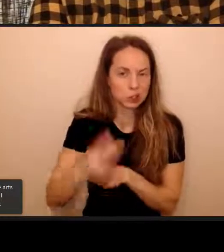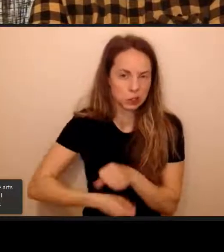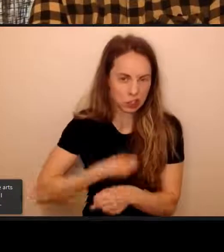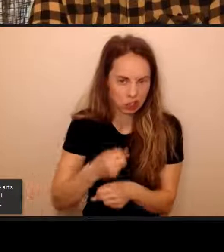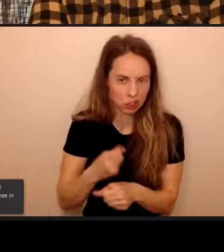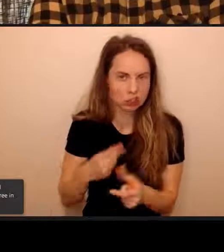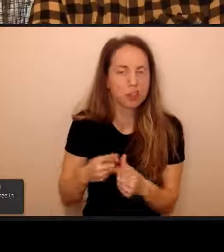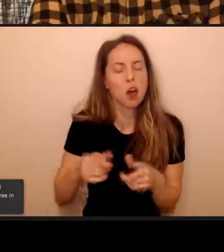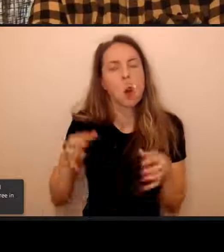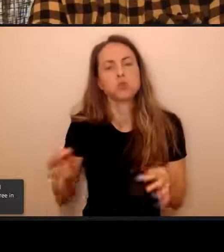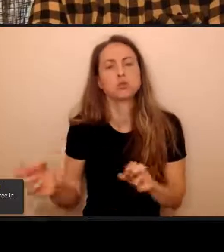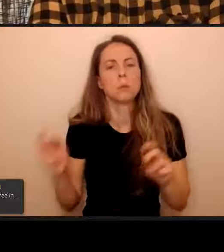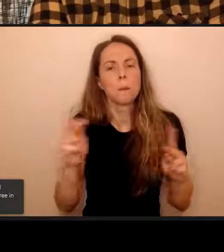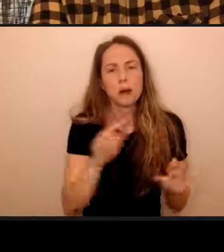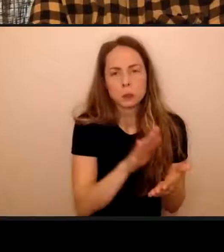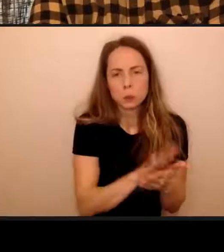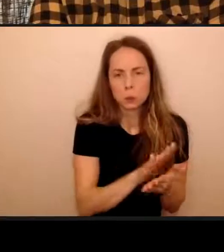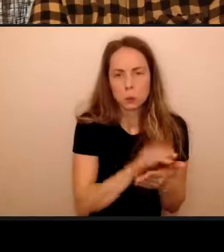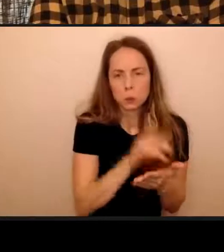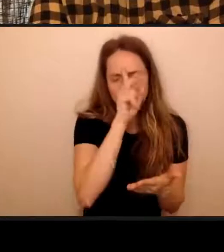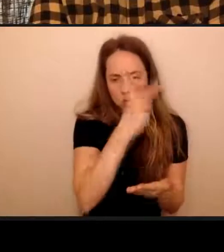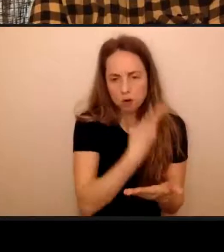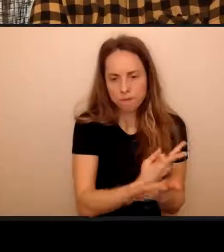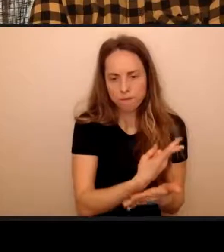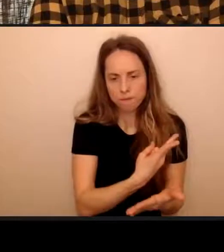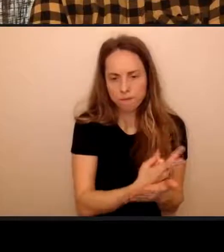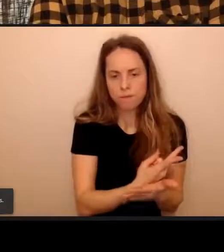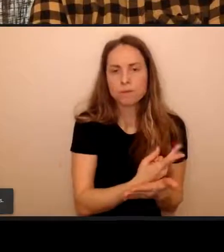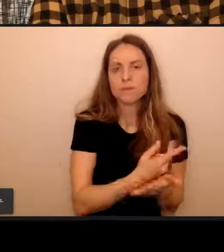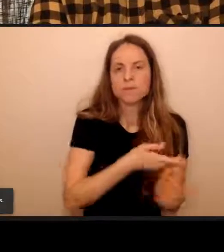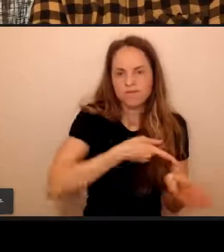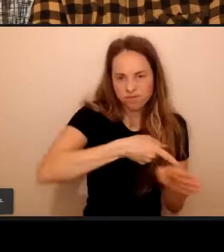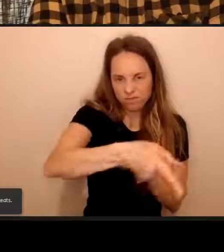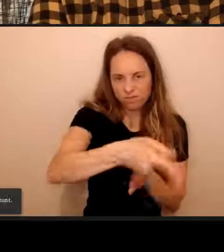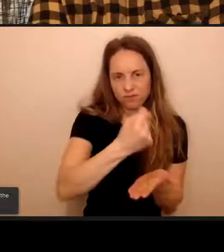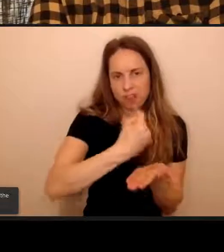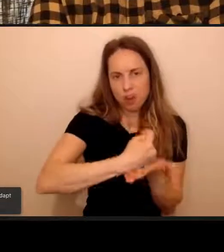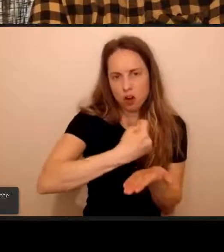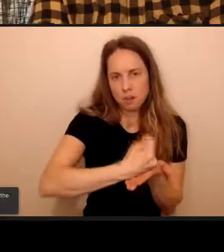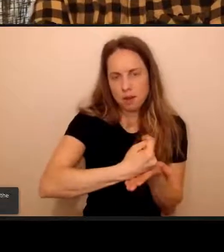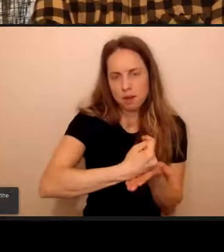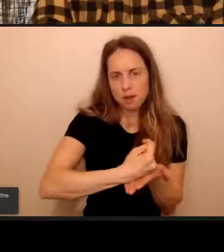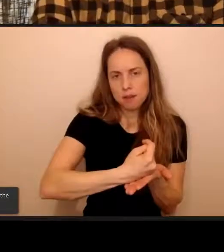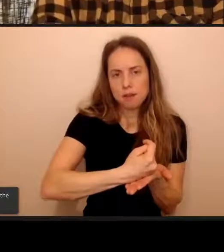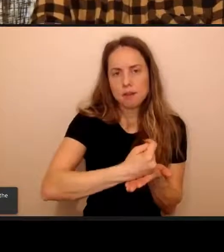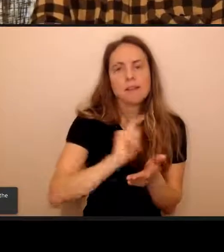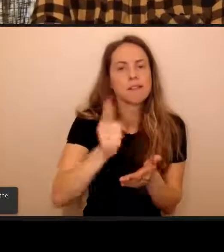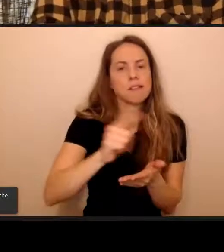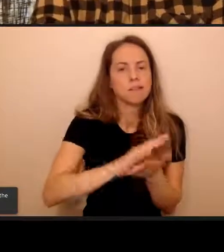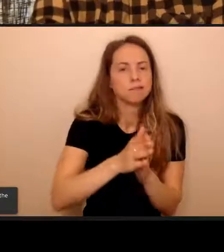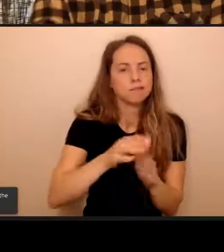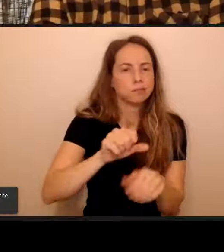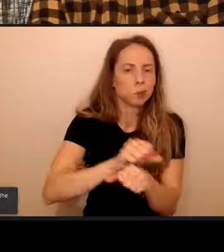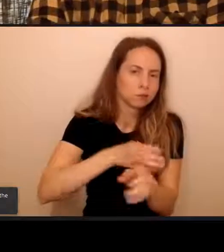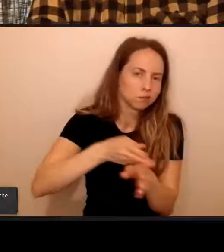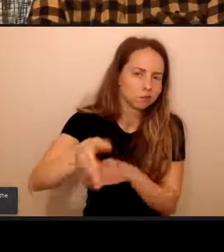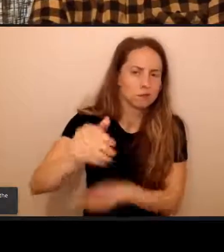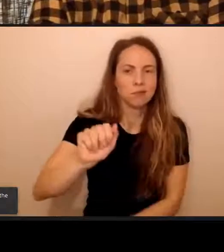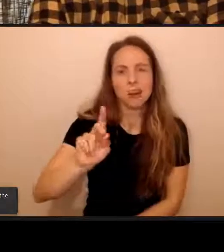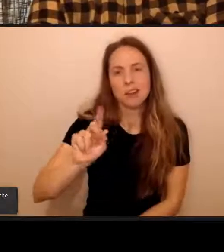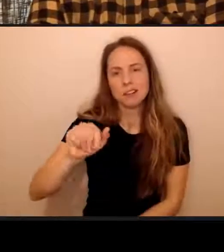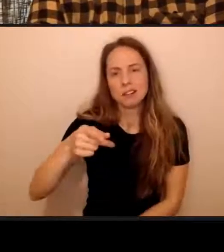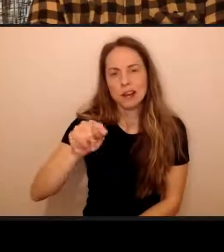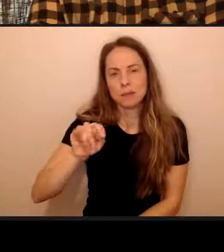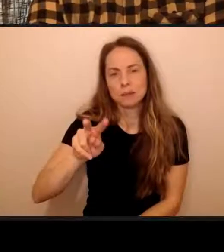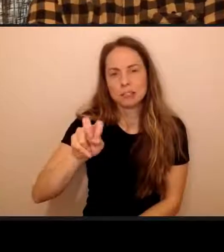in therapeutic recreation, which enabled me to work in the adaptive sports field from there on out.